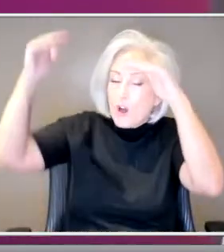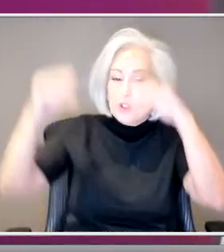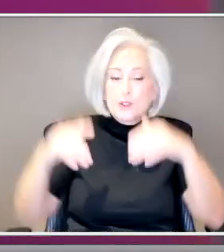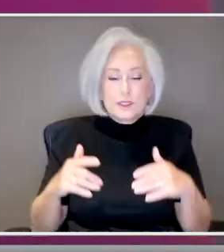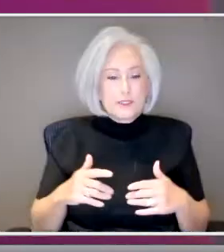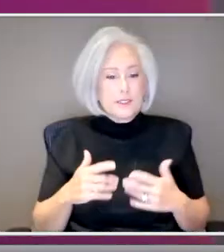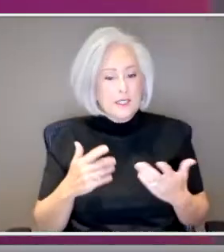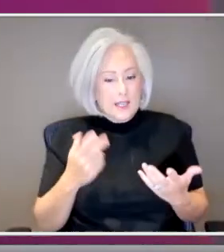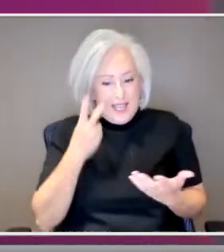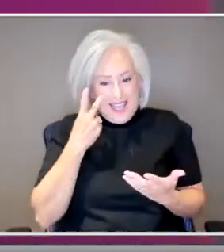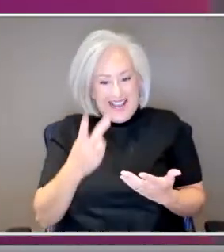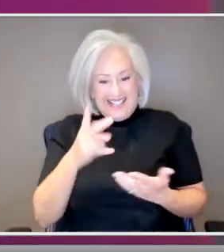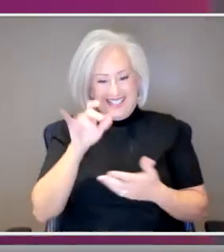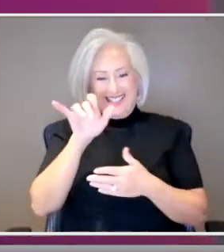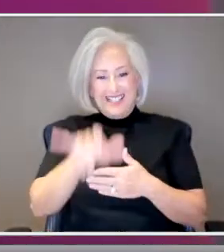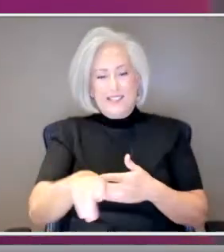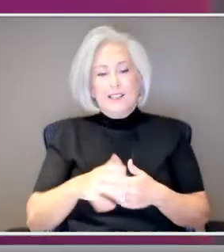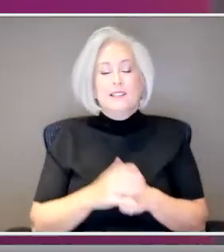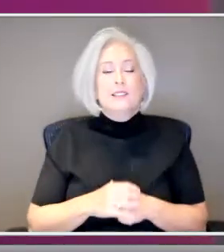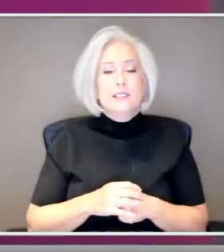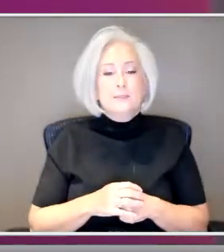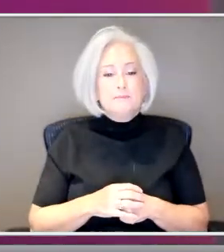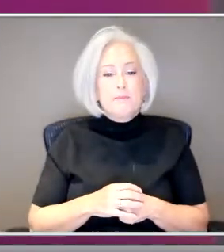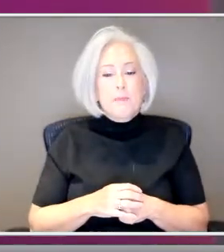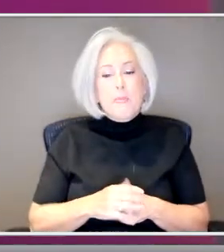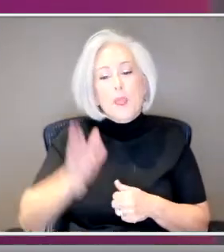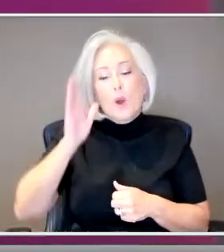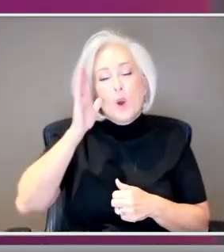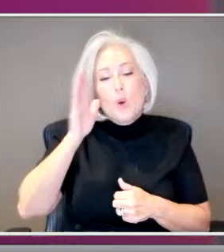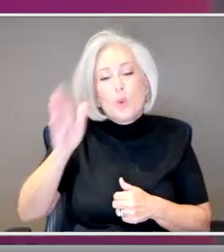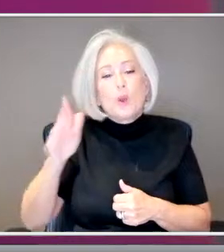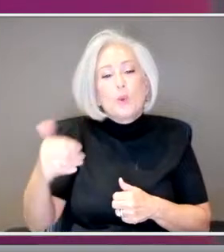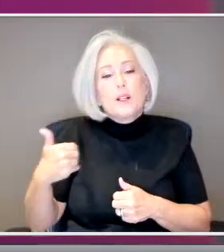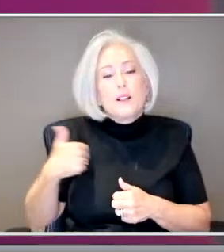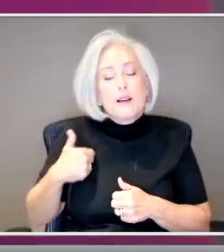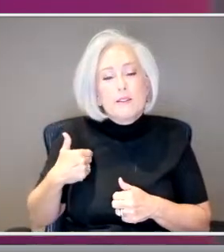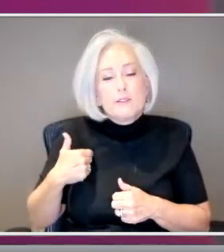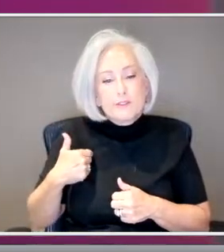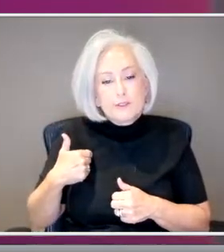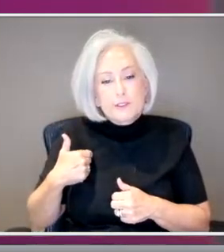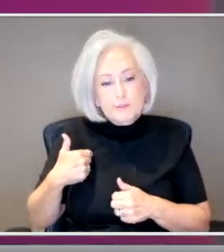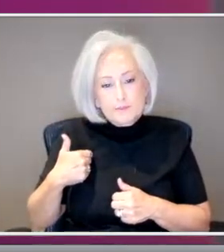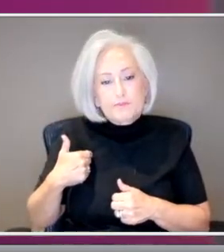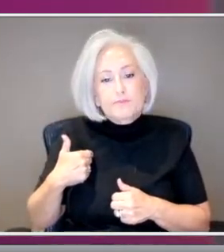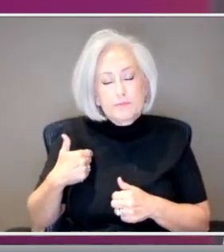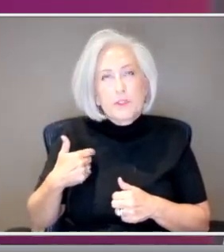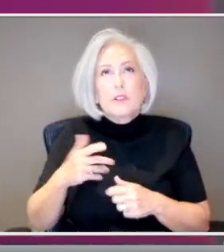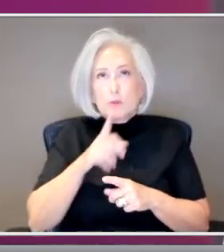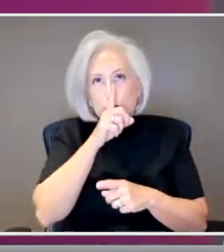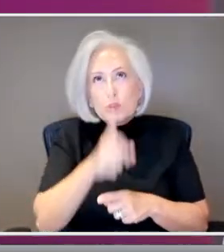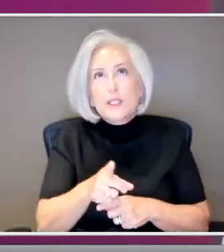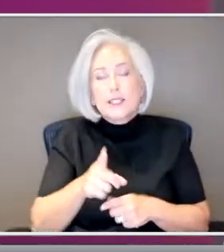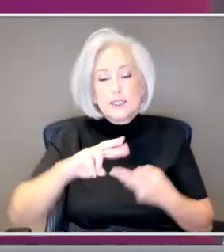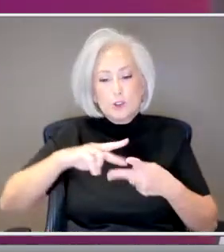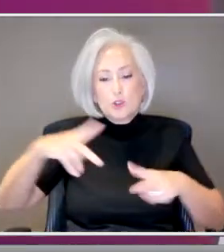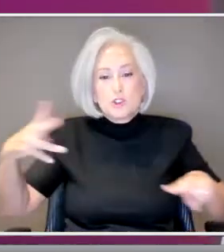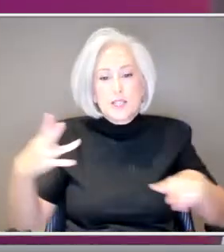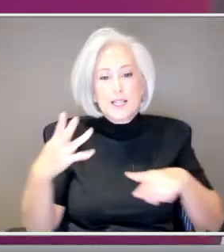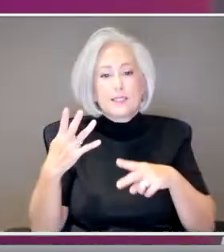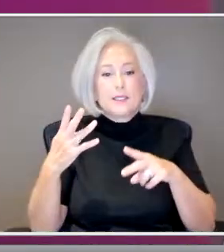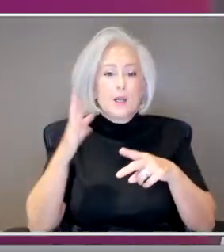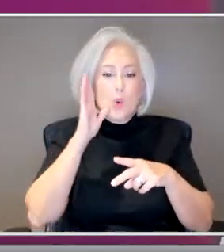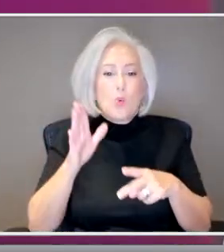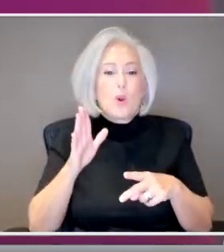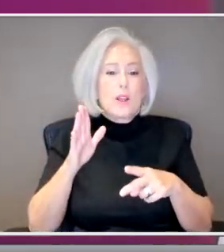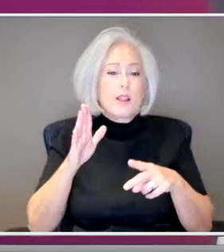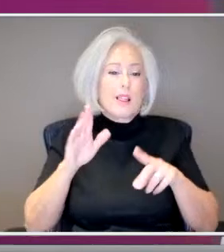genetics going, is there are going to be, genetic testing is just really going to become more routine at